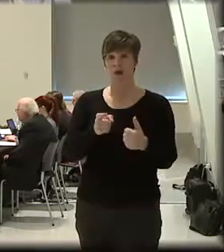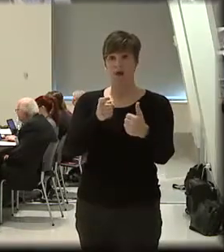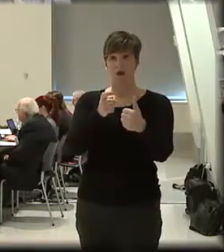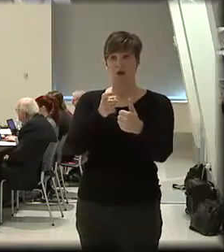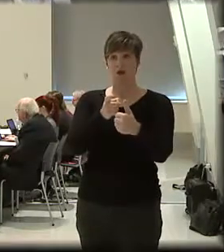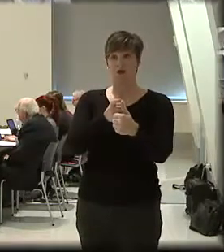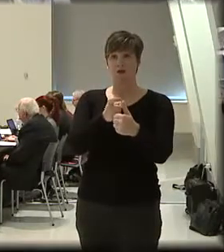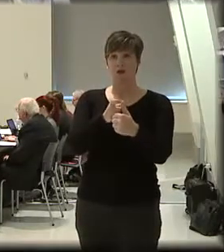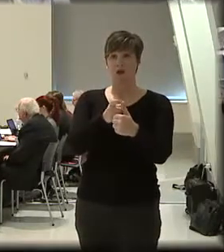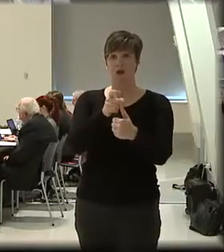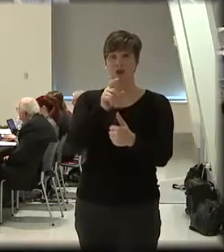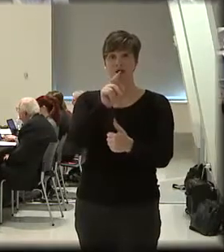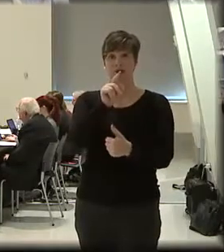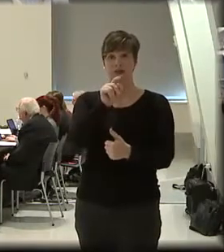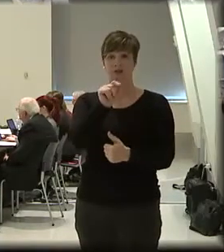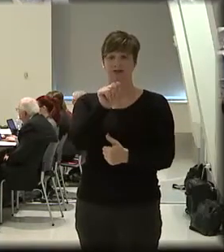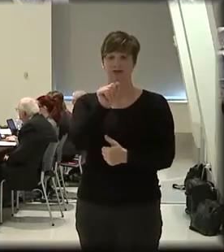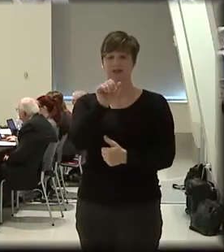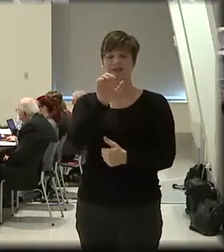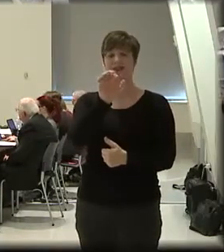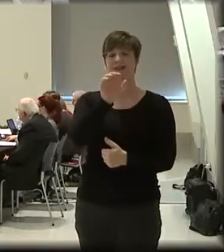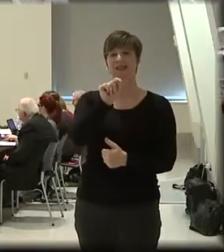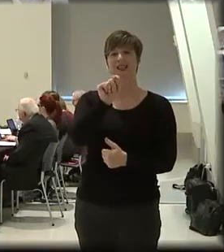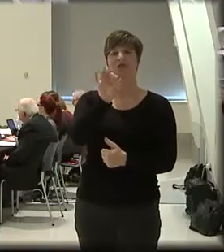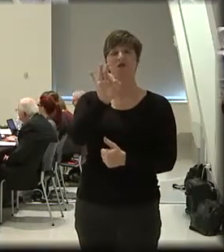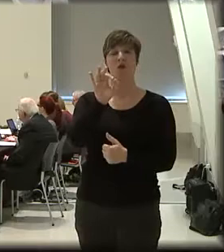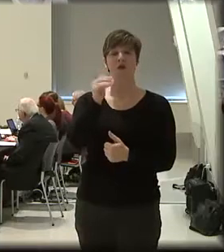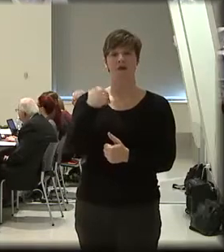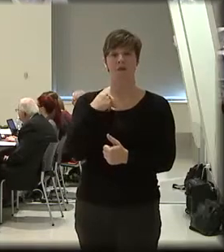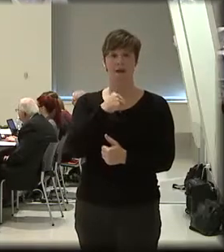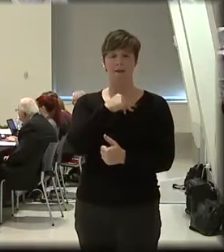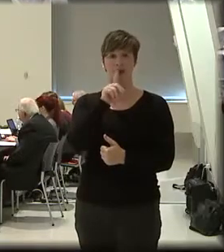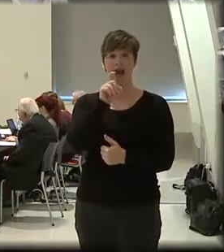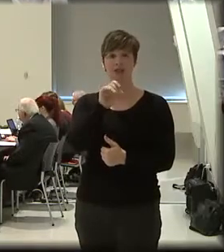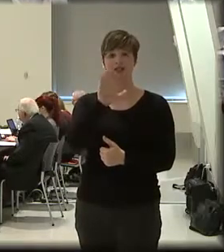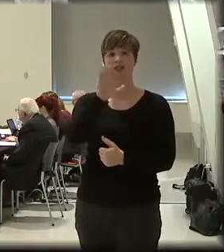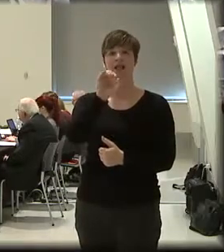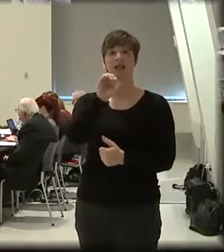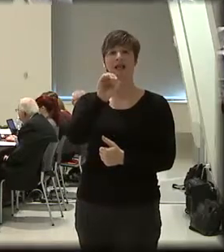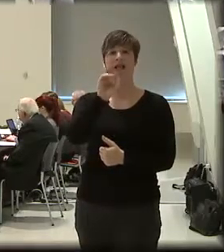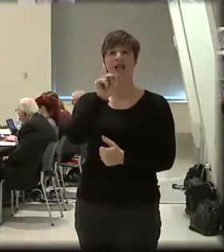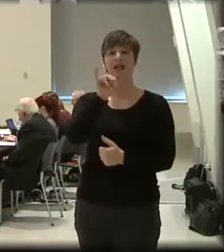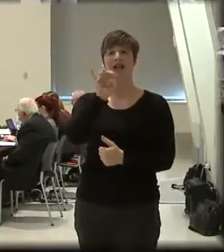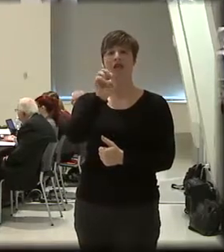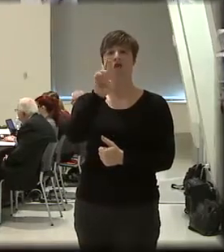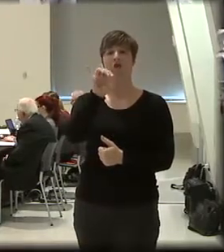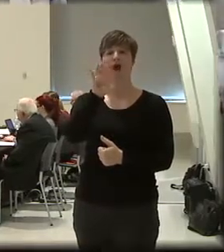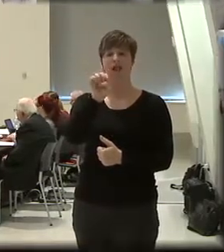task force member asking questions is Connie Rice, followed by Sean Smoot.